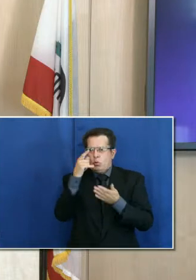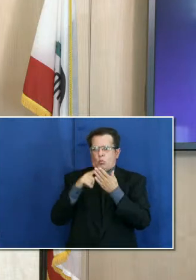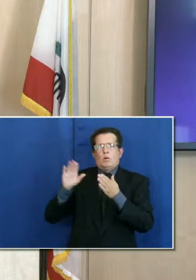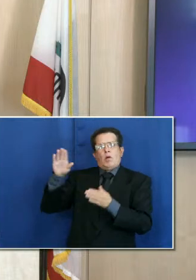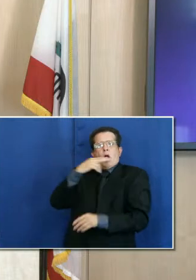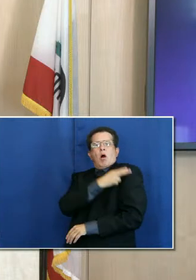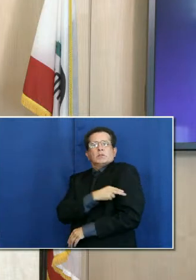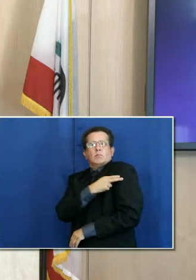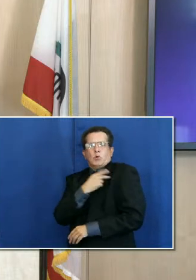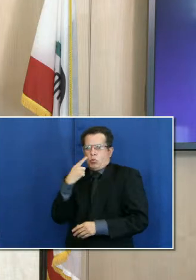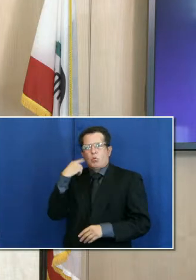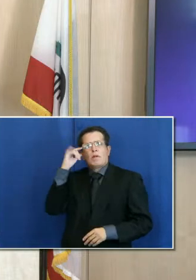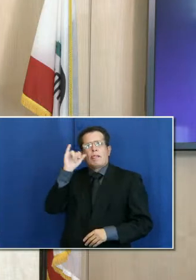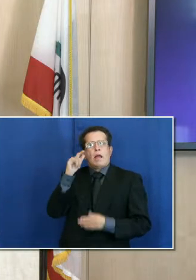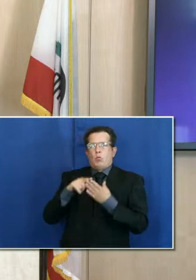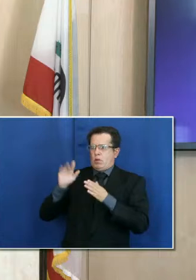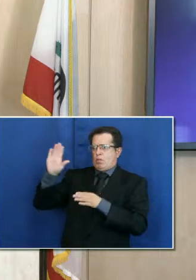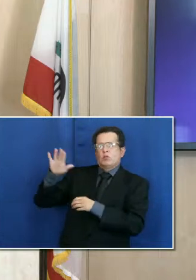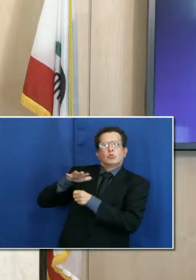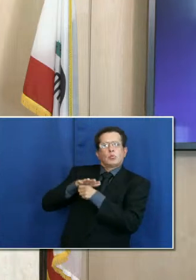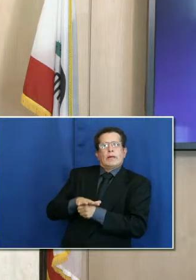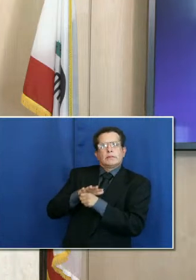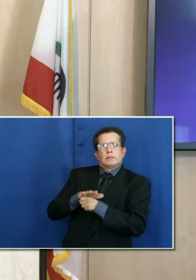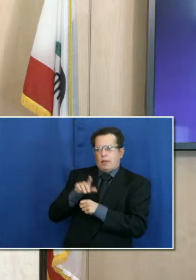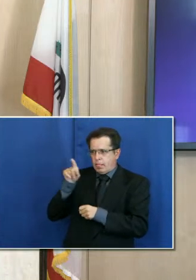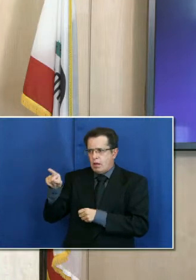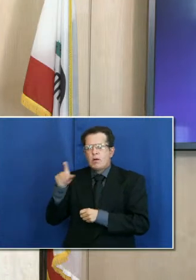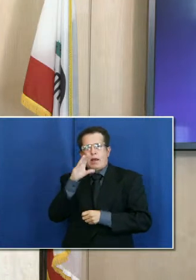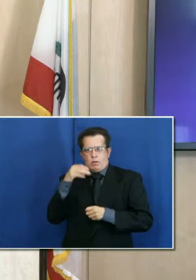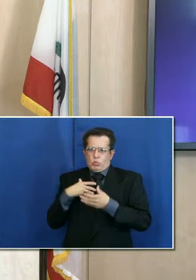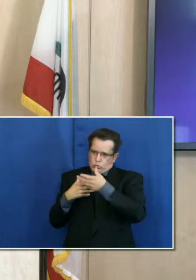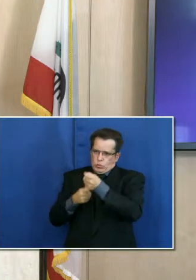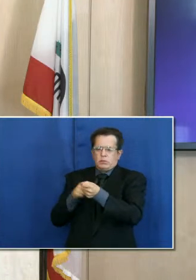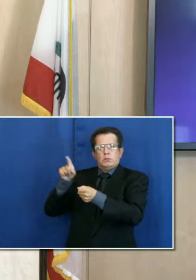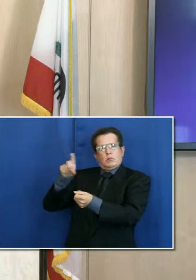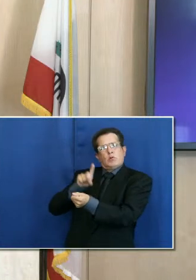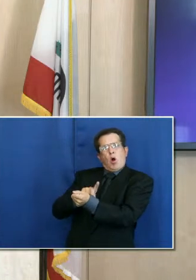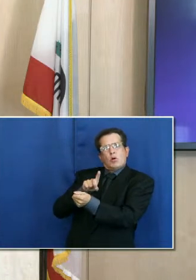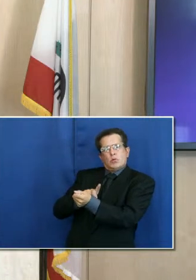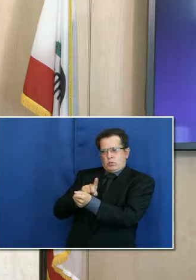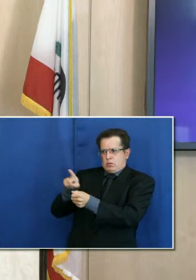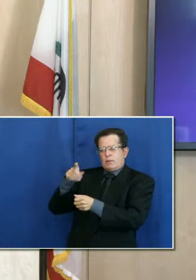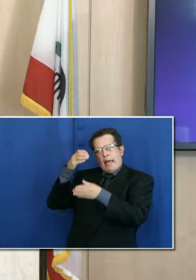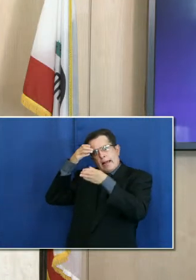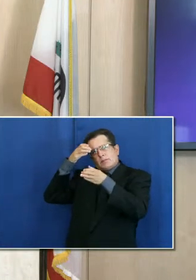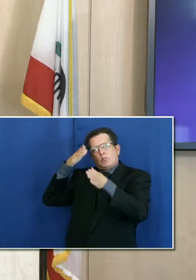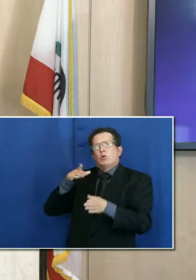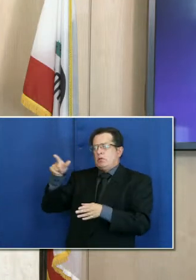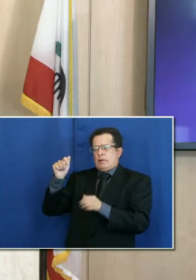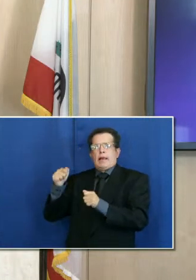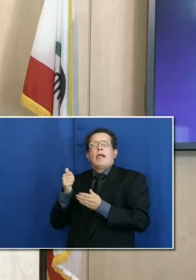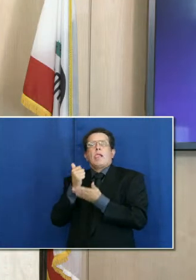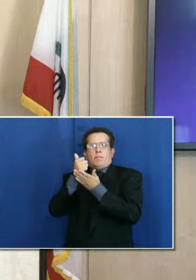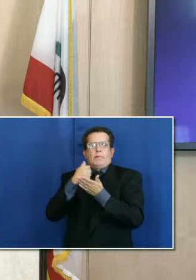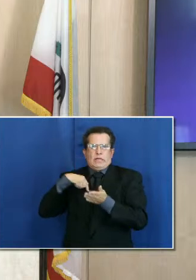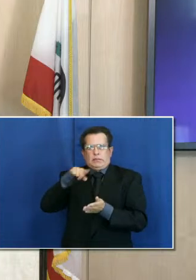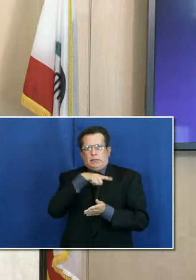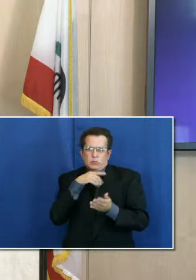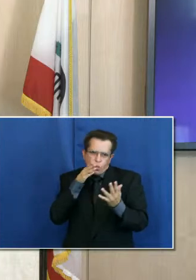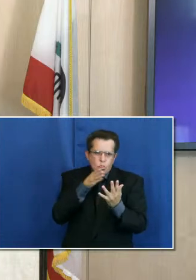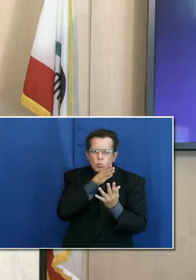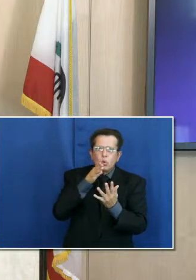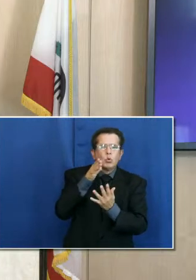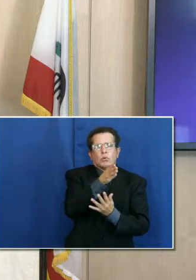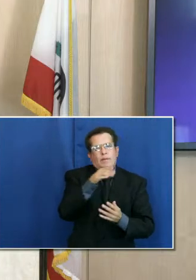facing every day, and remind ourselves of the importance of trusting our medical experts and doctors as we guide our way through this.